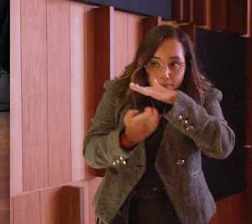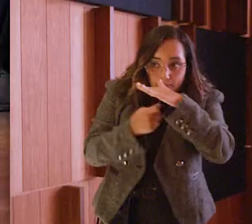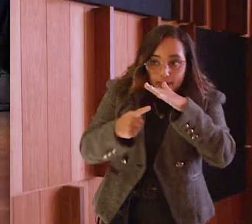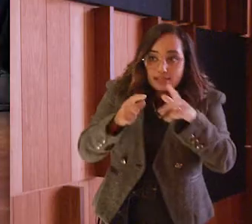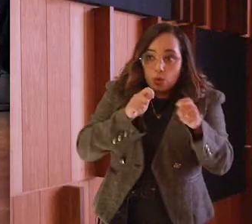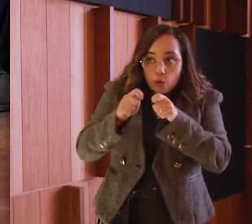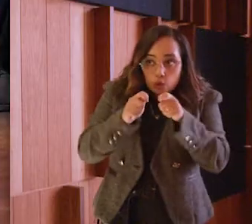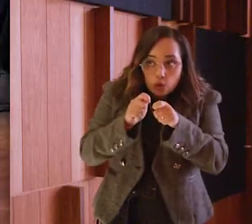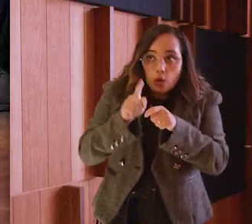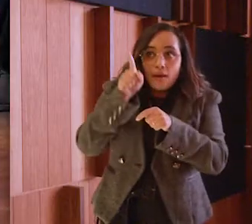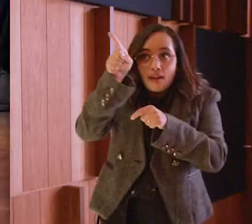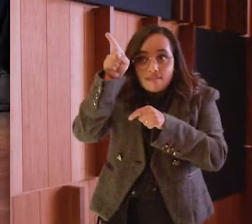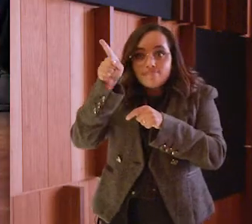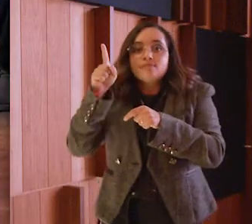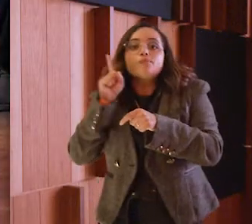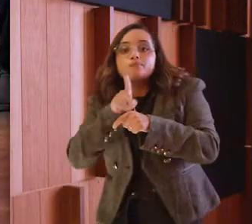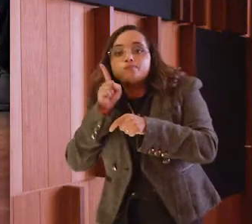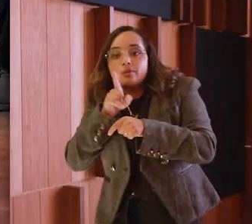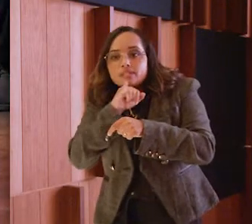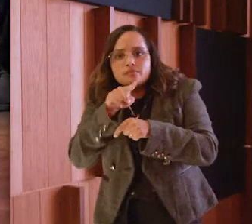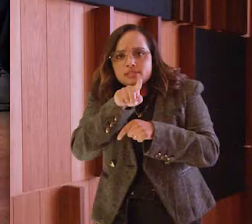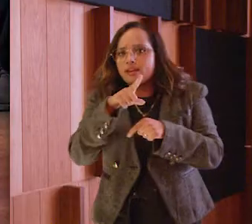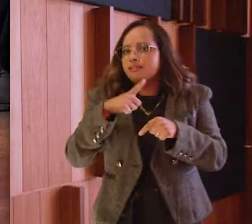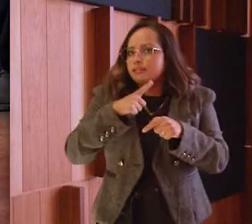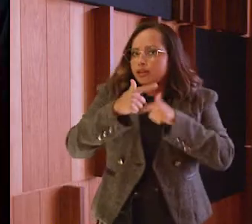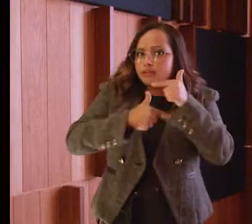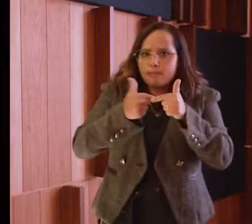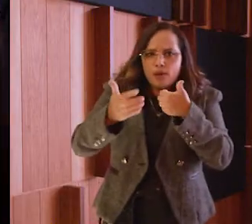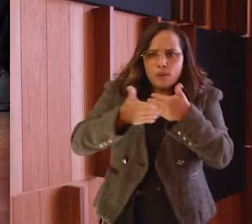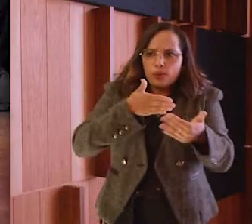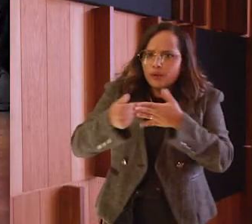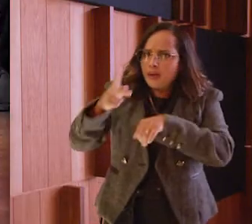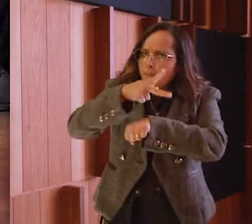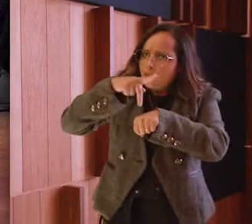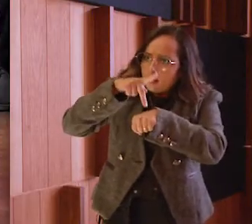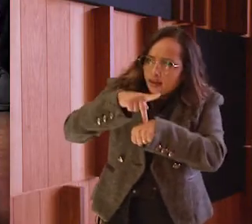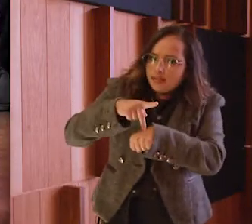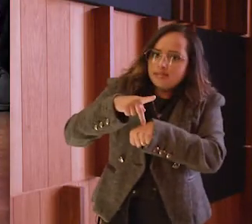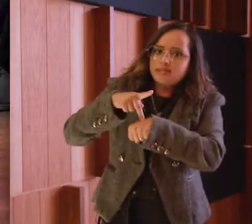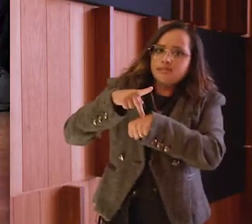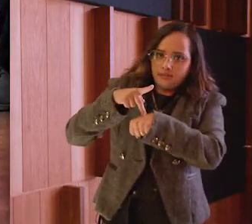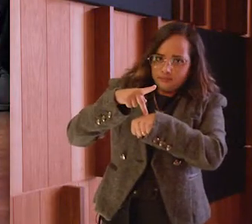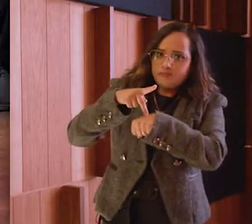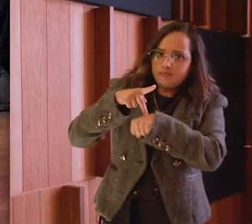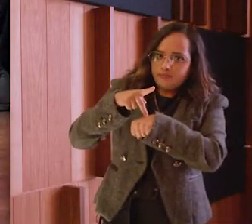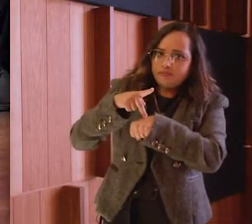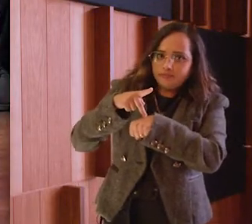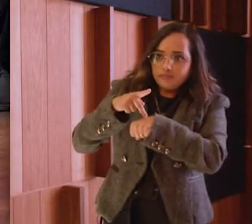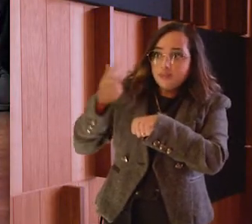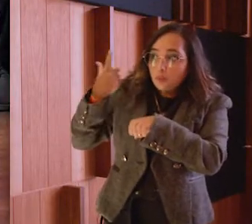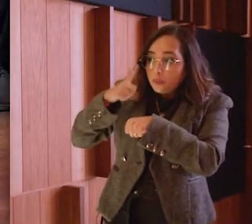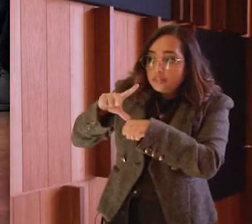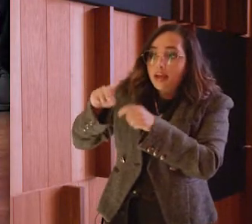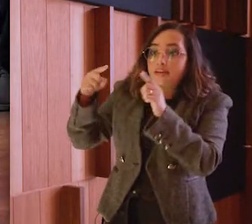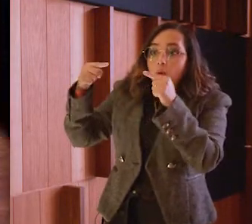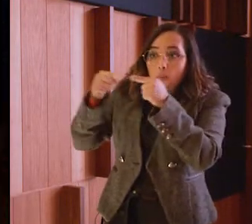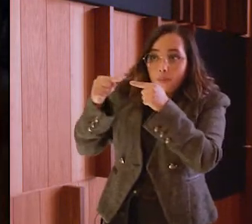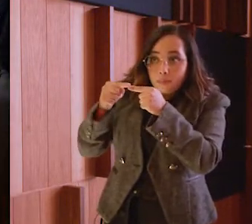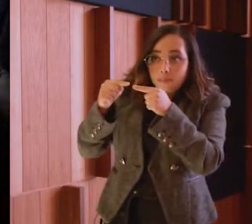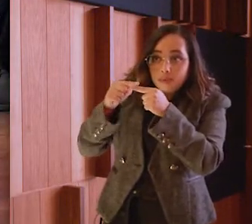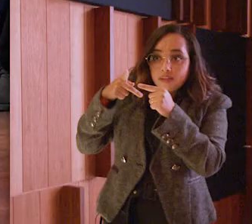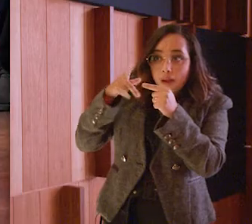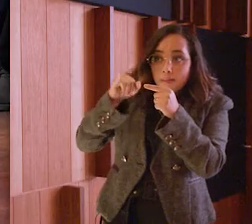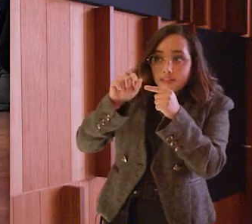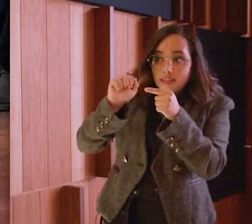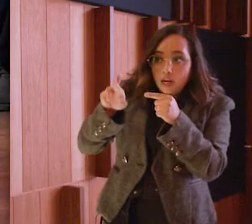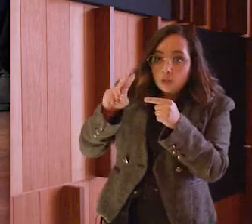challenge for Pillar 2 is that it is based on the financial accounting standard of the ultimate parent entity. It effectively